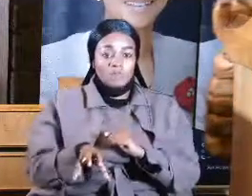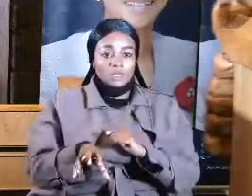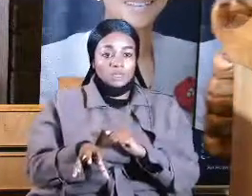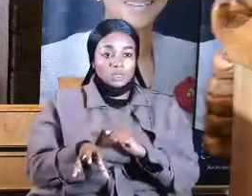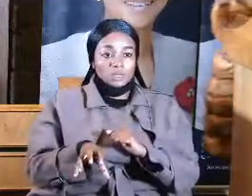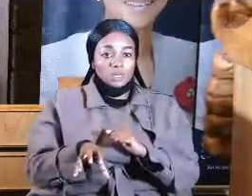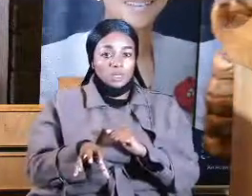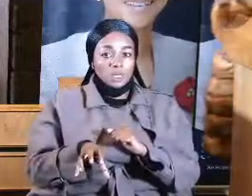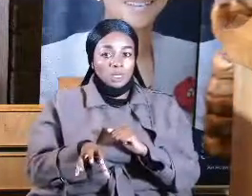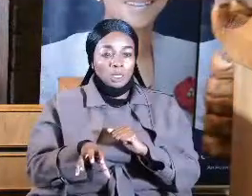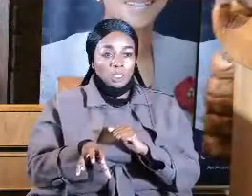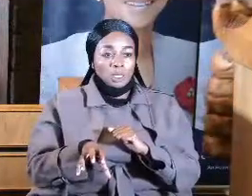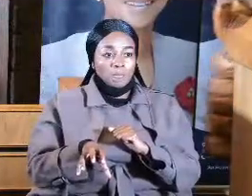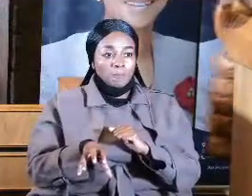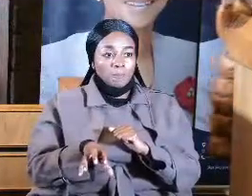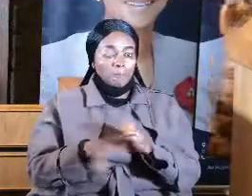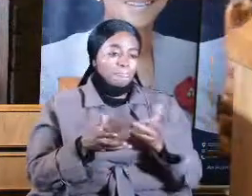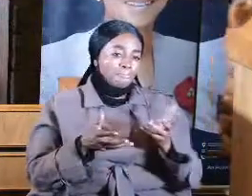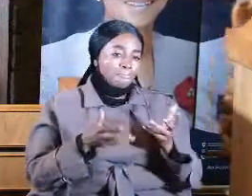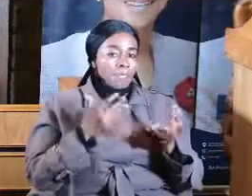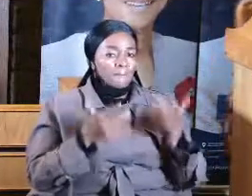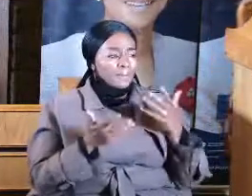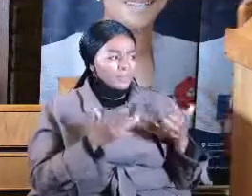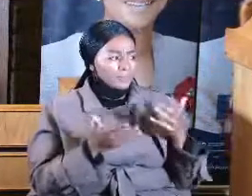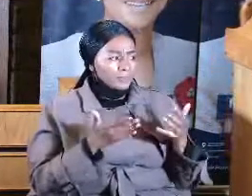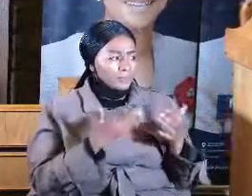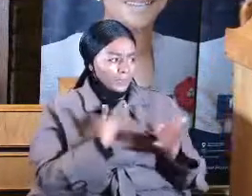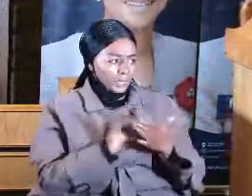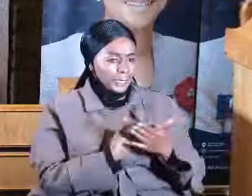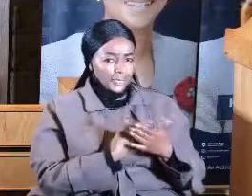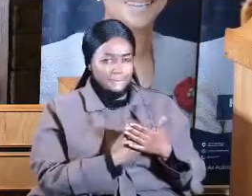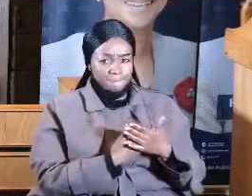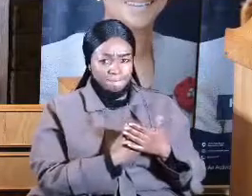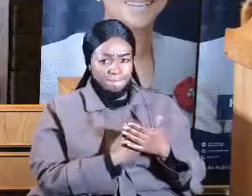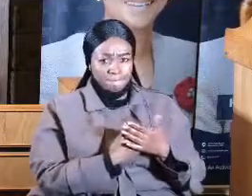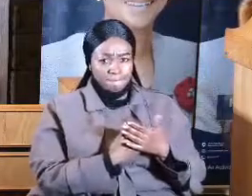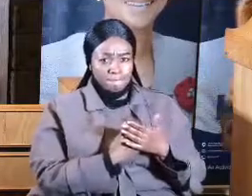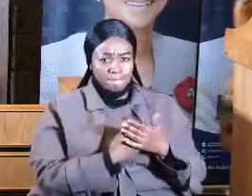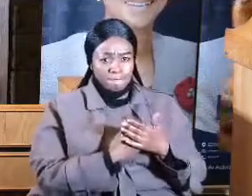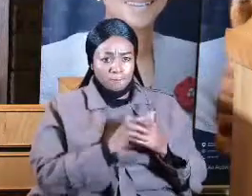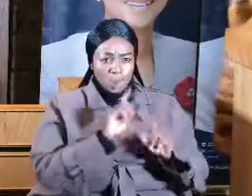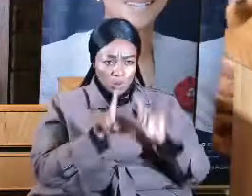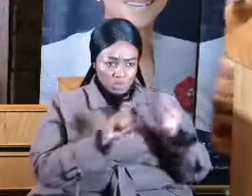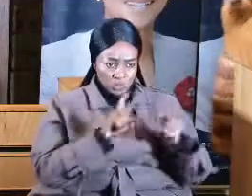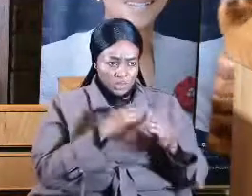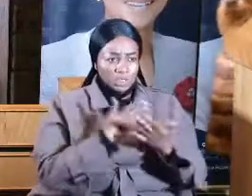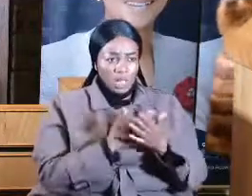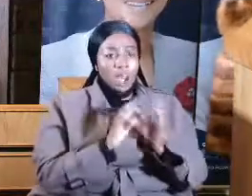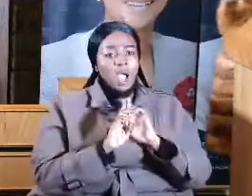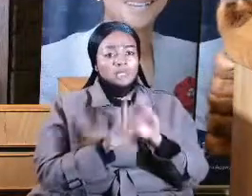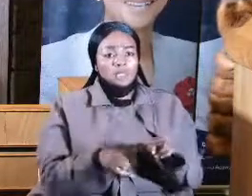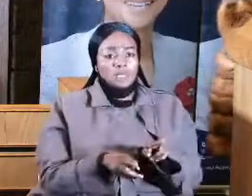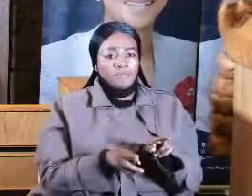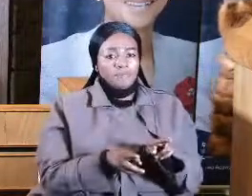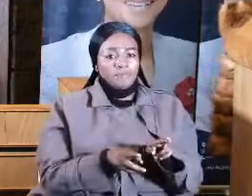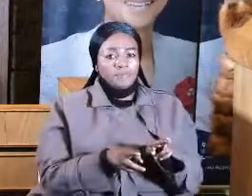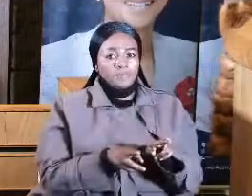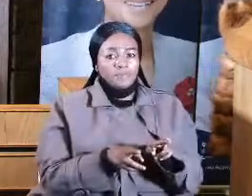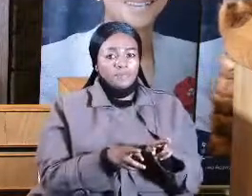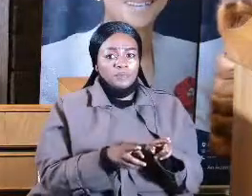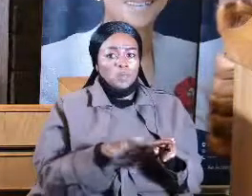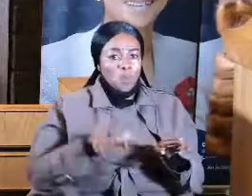we would perhaps get some of the answers that we're asking ourselves as to how far are